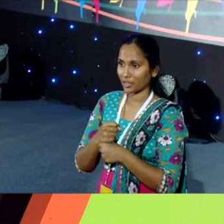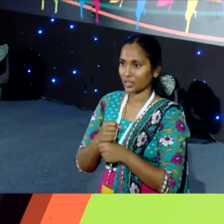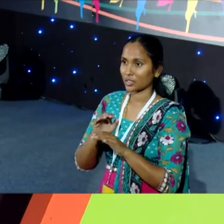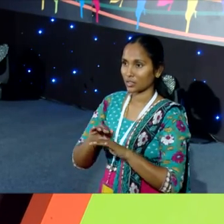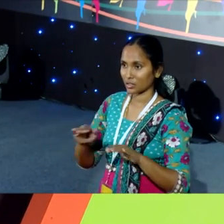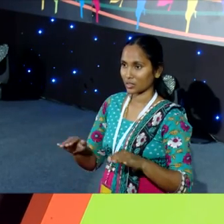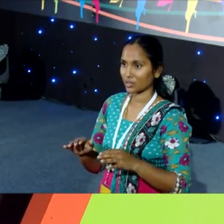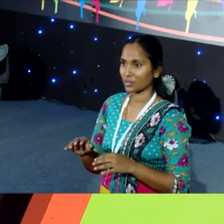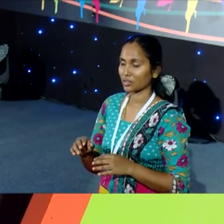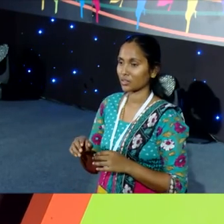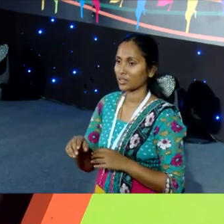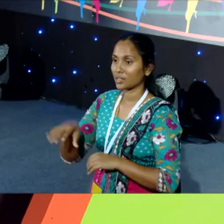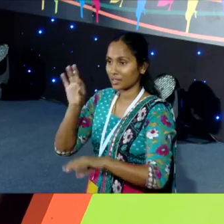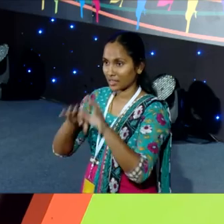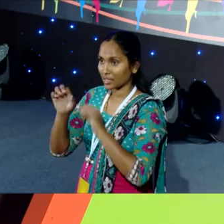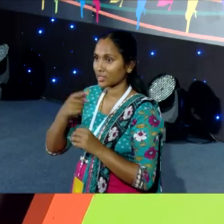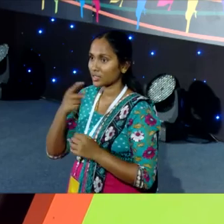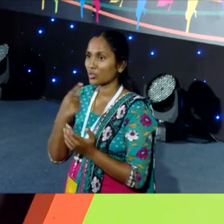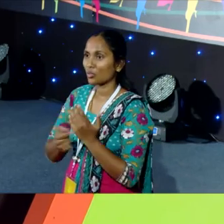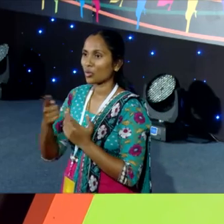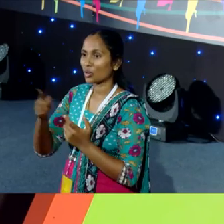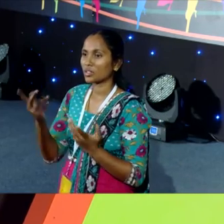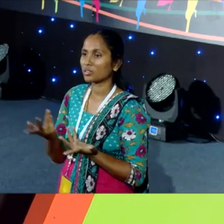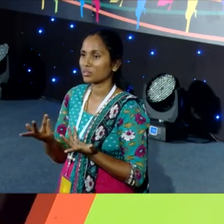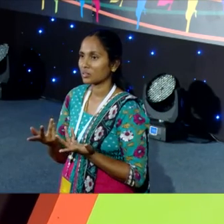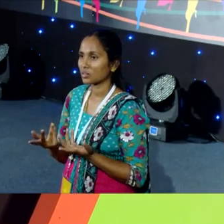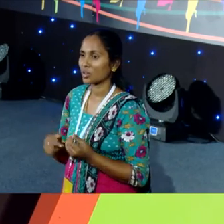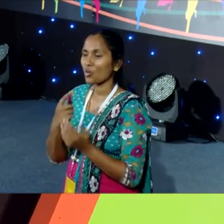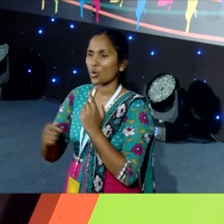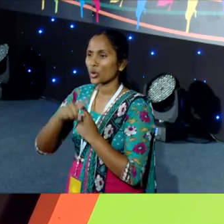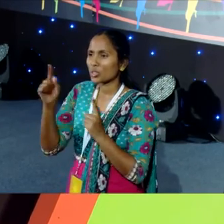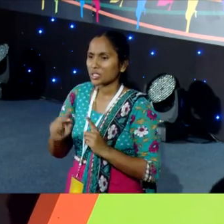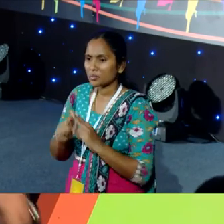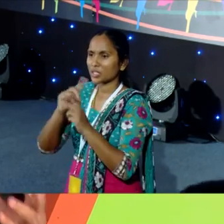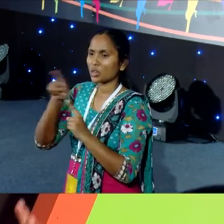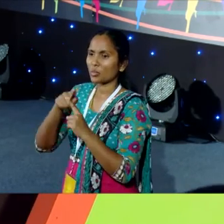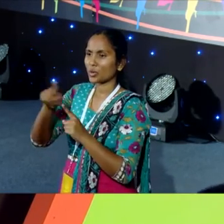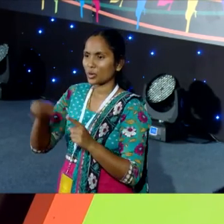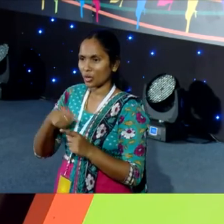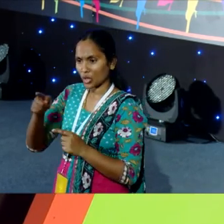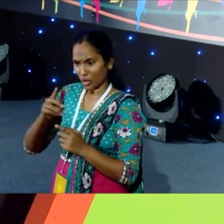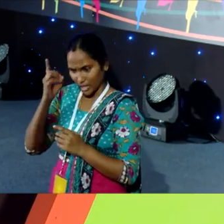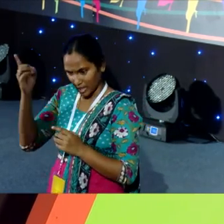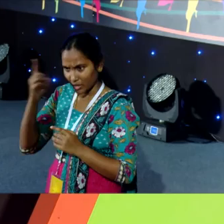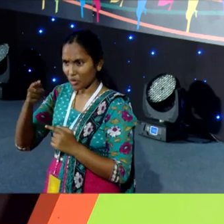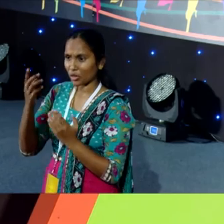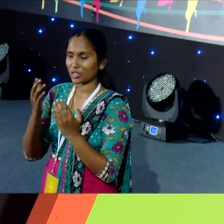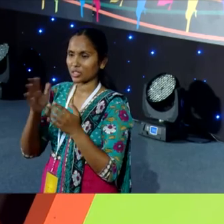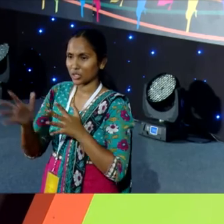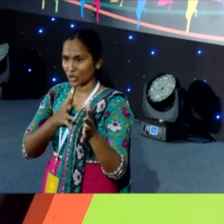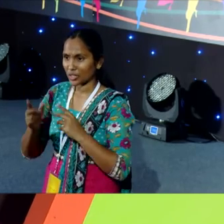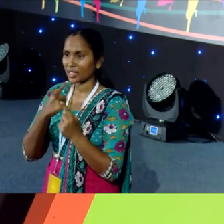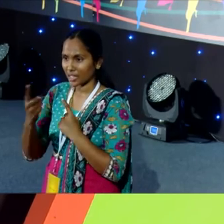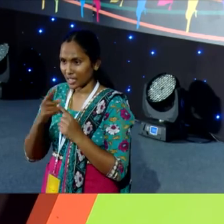can actually take individuals and say, what are their strengths? What's so special about them? Are they dreamers? Are they storytellers? Are they